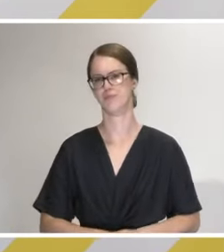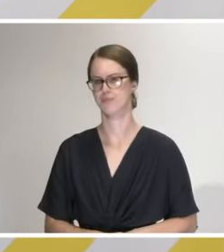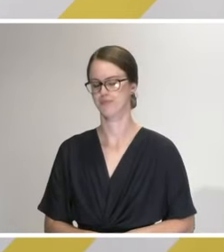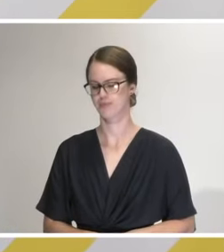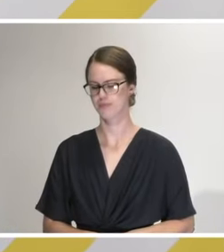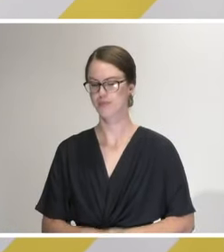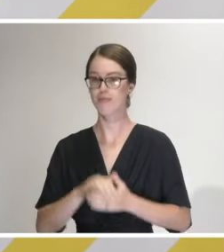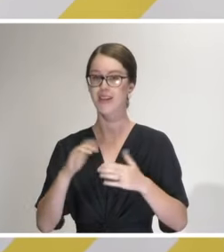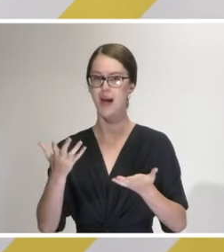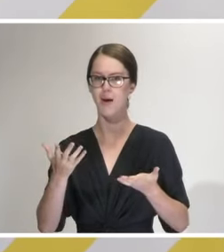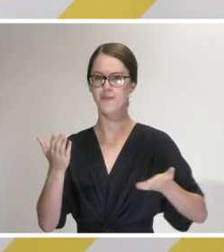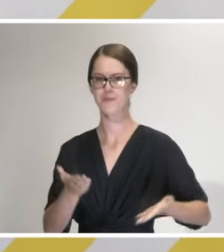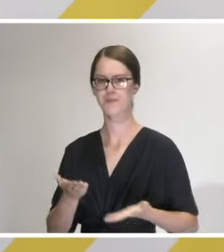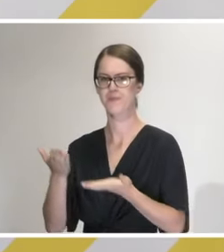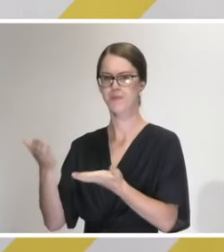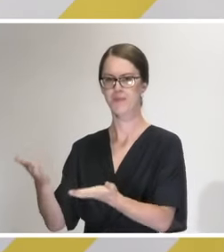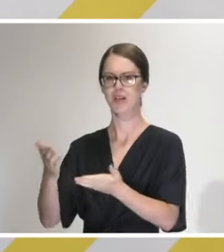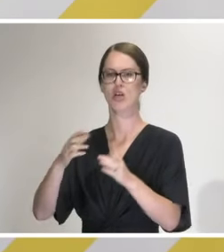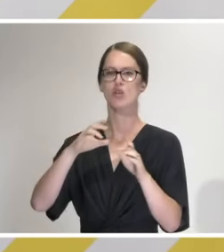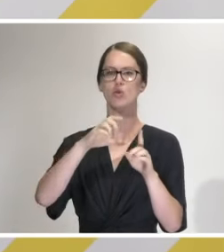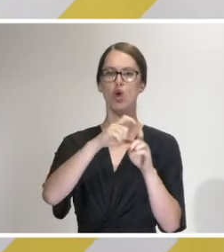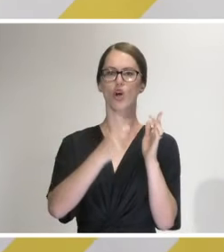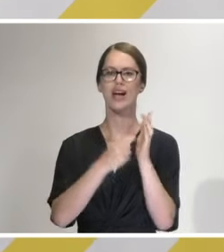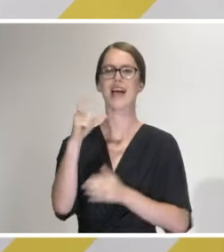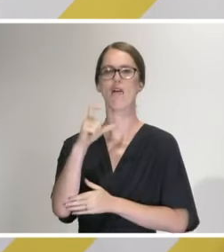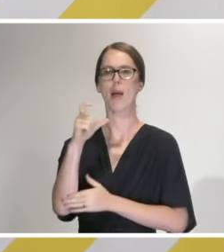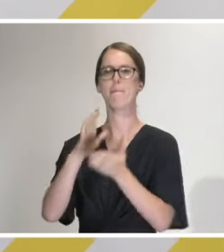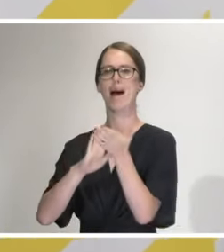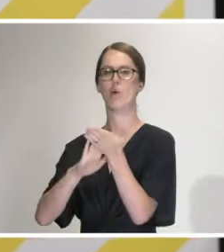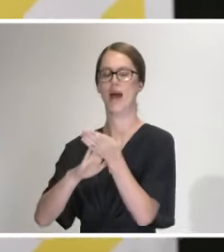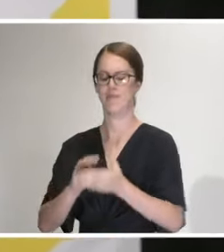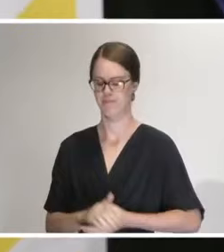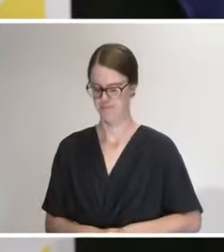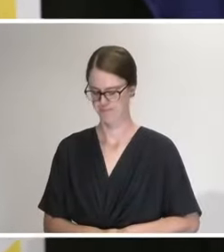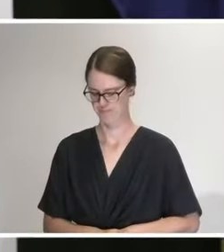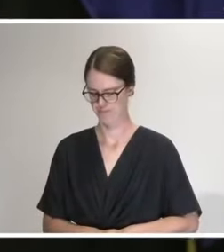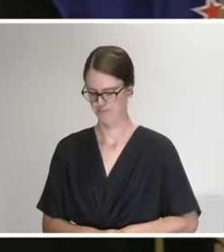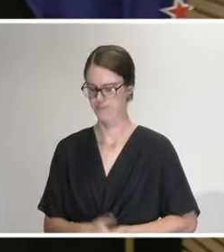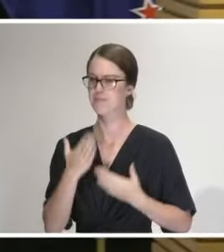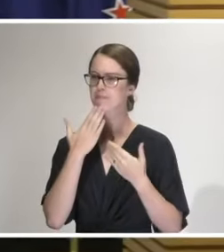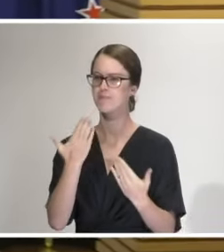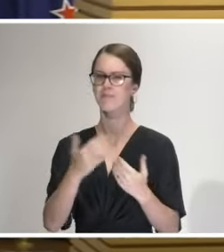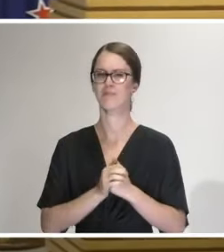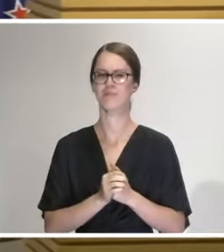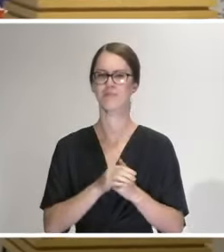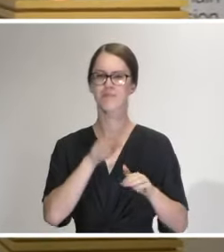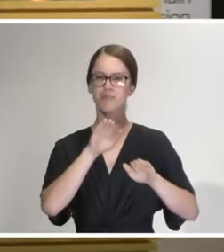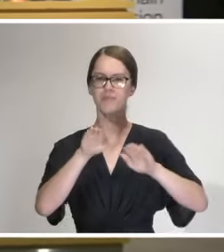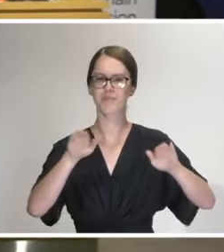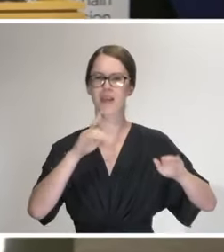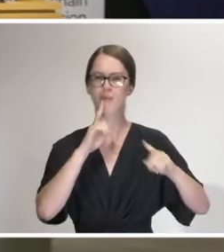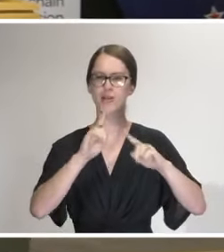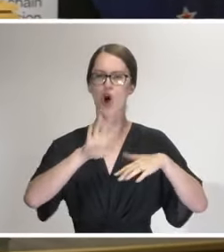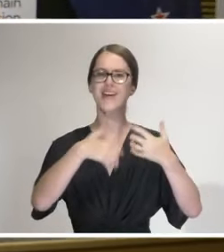I'm going to hand over to Dr. McElnay now to make a few comments. Thanks, Ashley. So I want to update you on our technical advisory